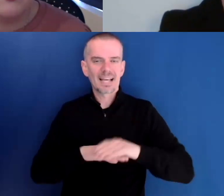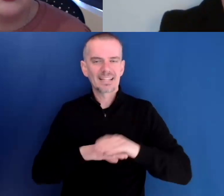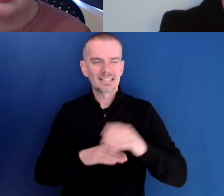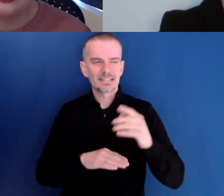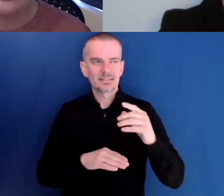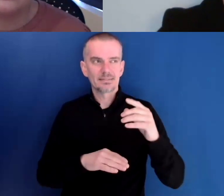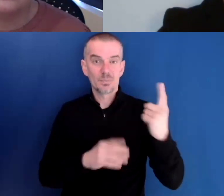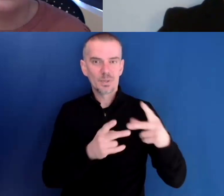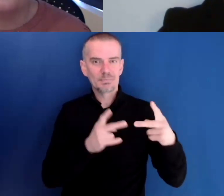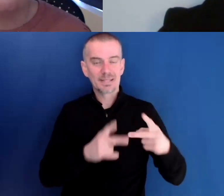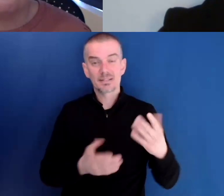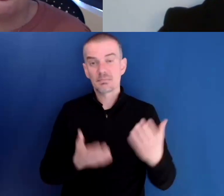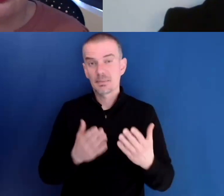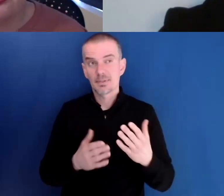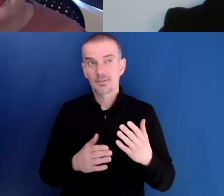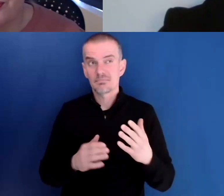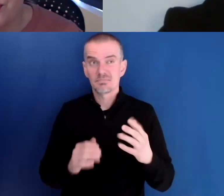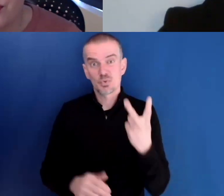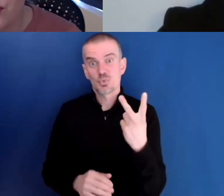spot, potentially to two.